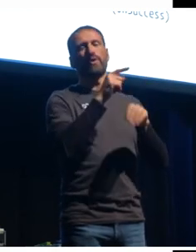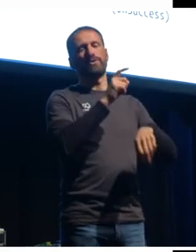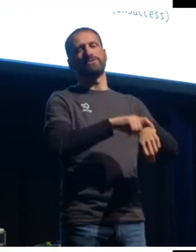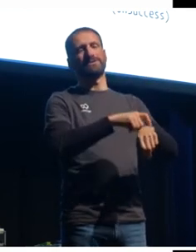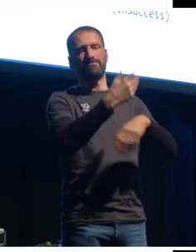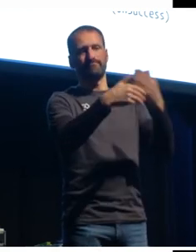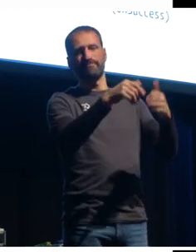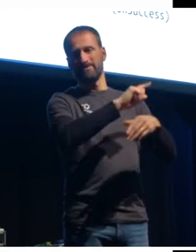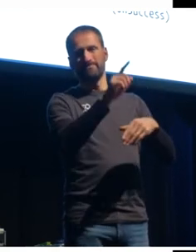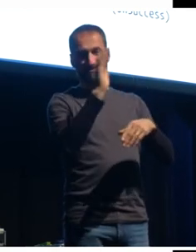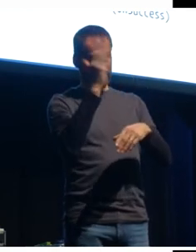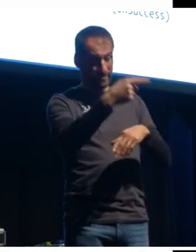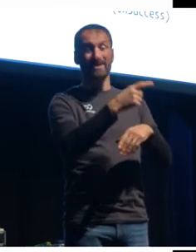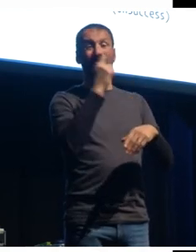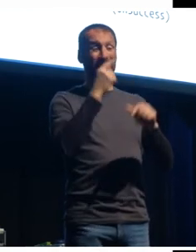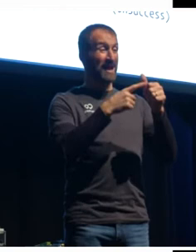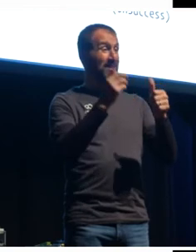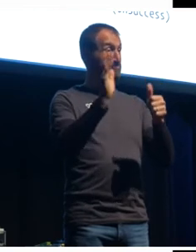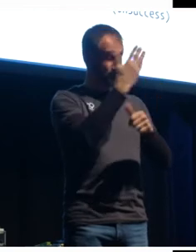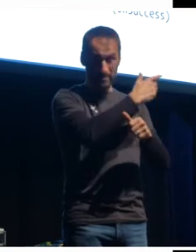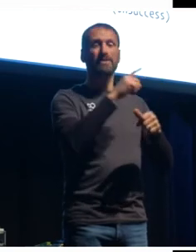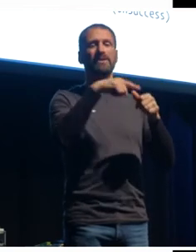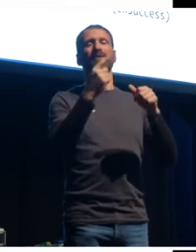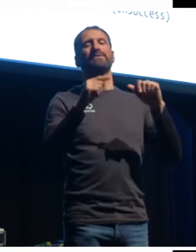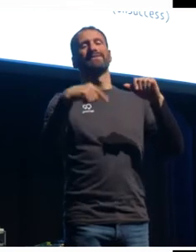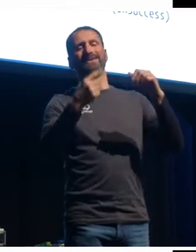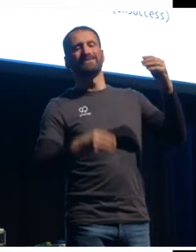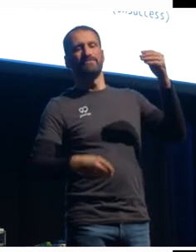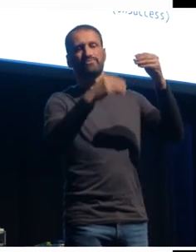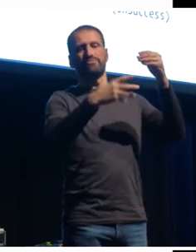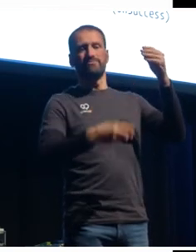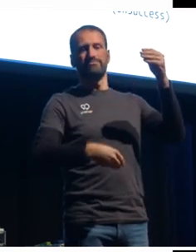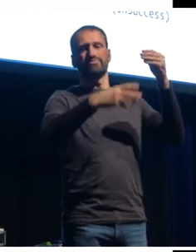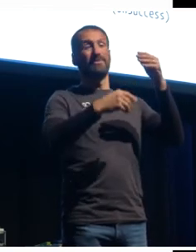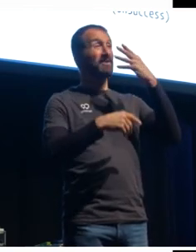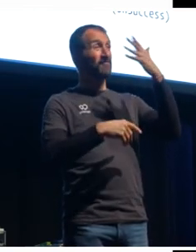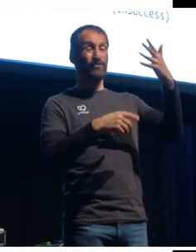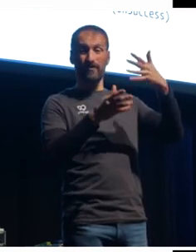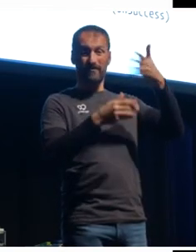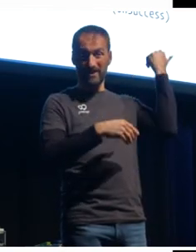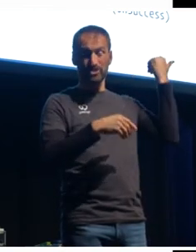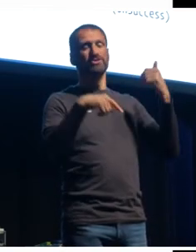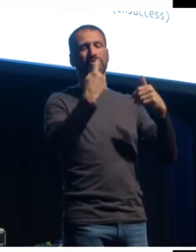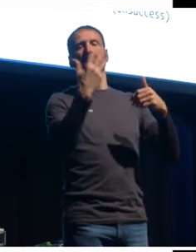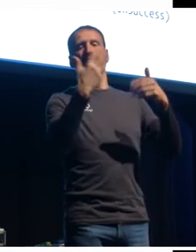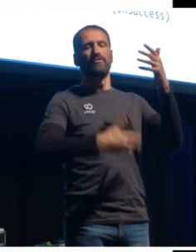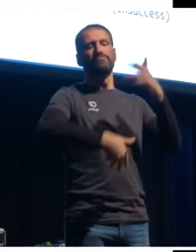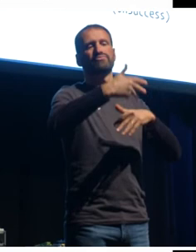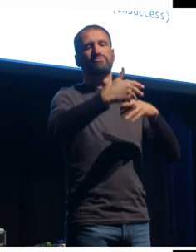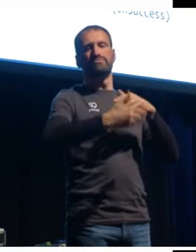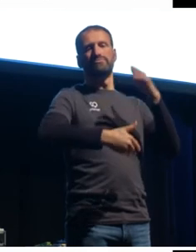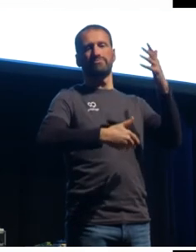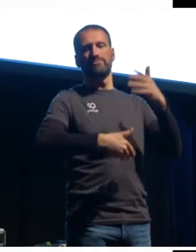query finishes, another one gets slotted in. If five queries finish, another five are going to be slotted in. And then you can just distribute all of that